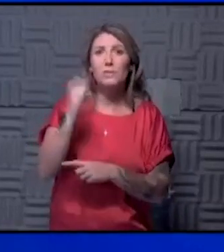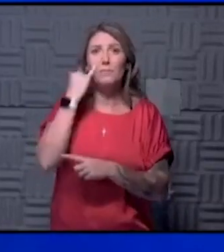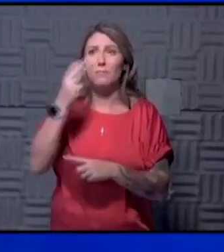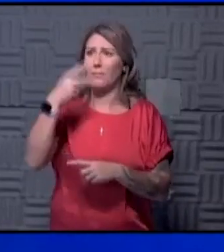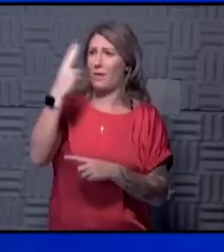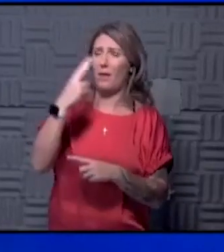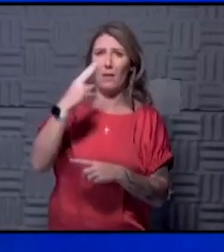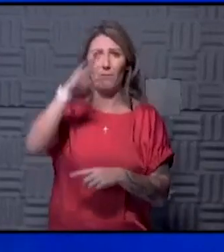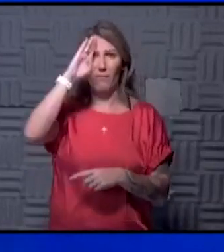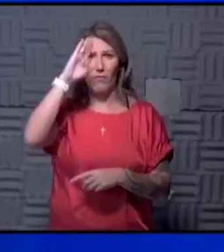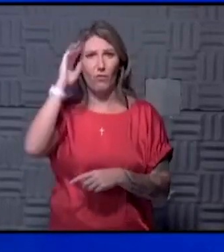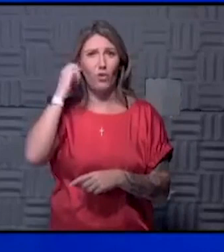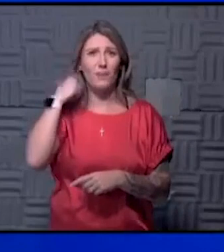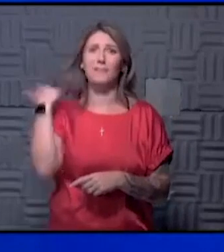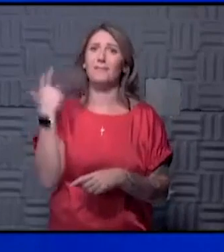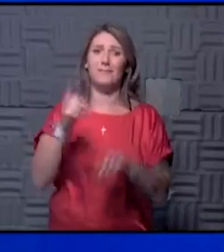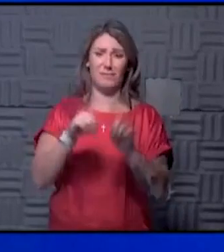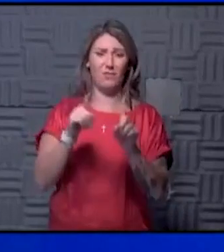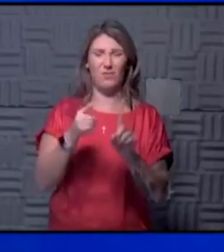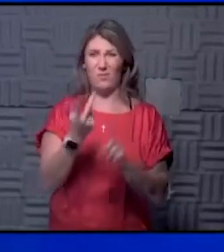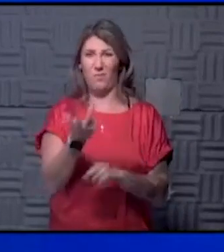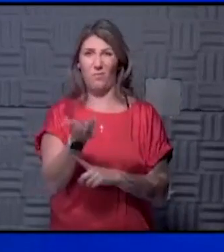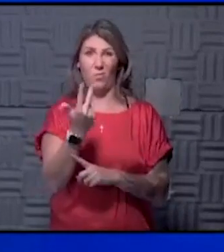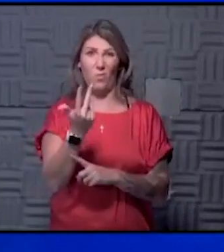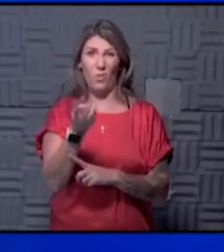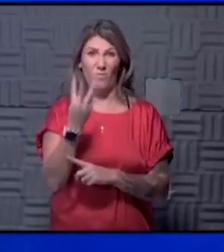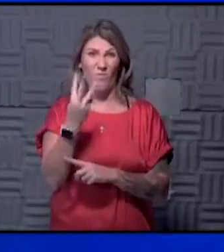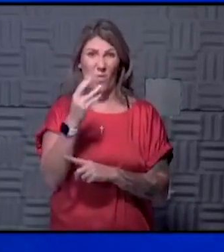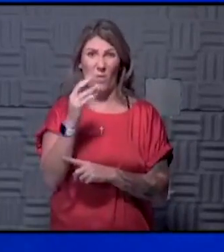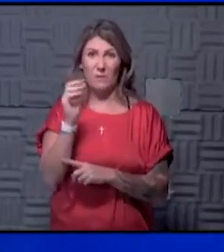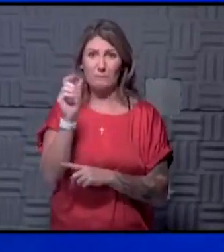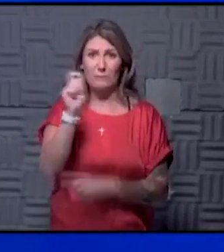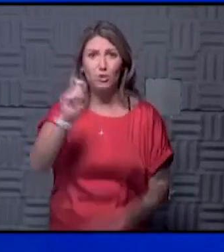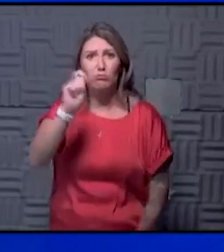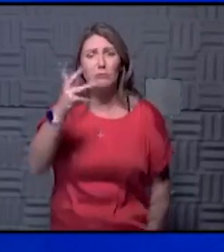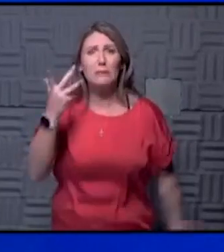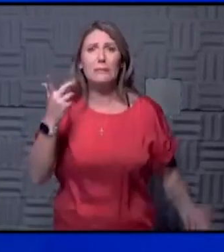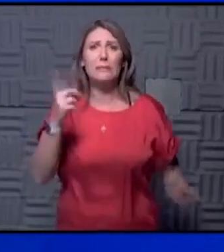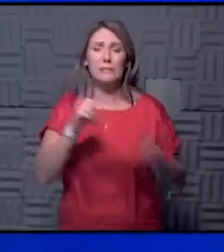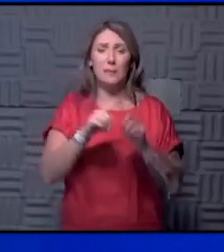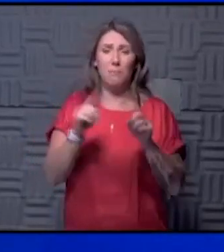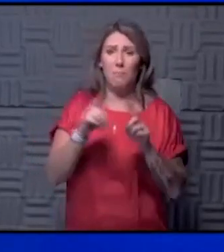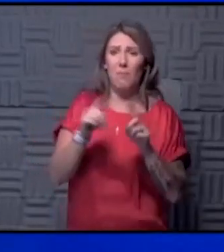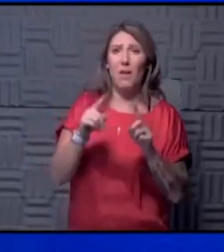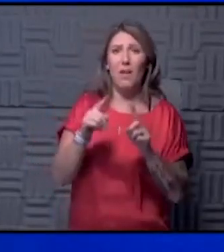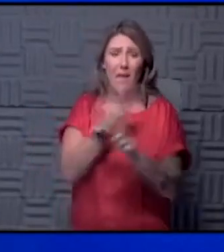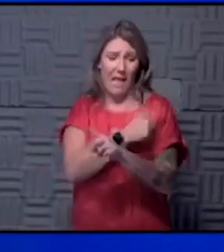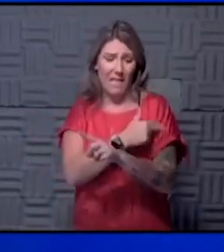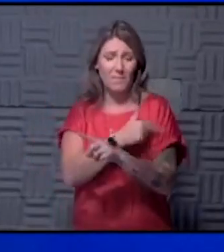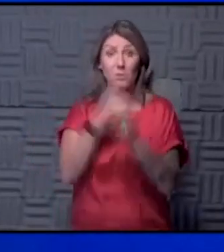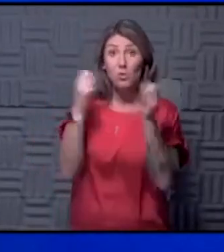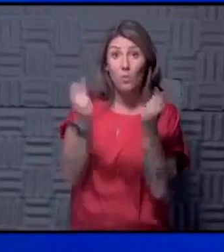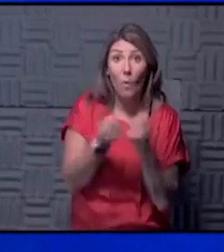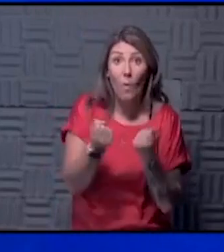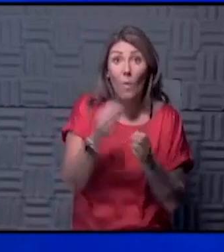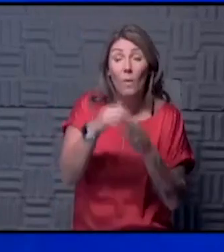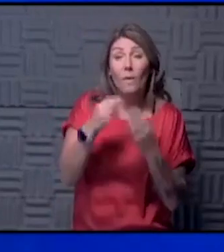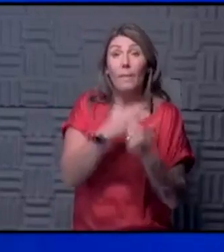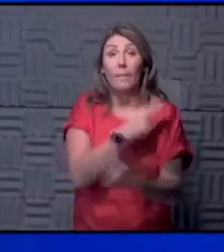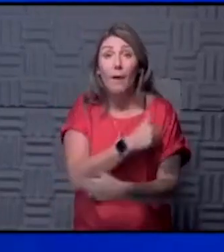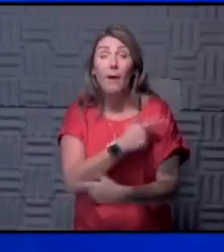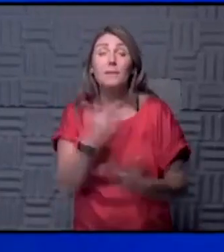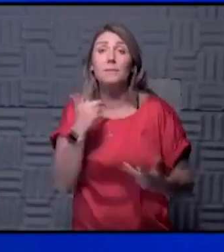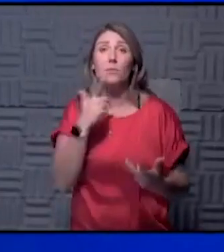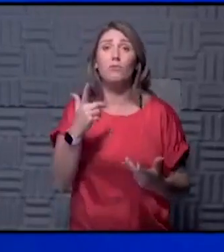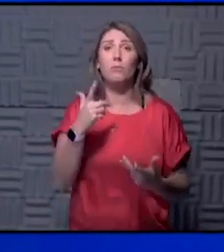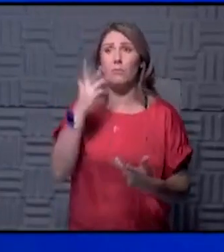it's really a difference of 3 or 4 degrees. So it's just not the case. The air inside hospitals is cold because that's what makes most people comfortable, and in the operating